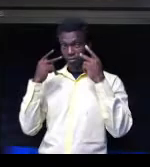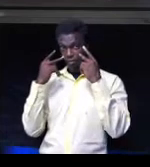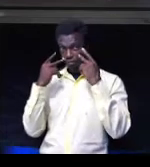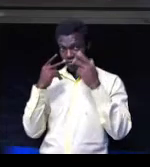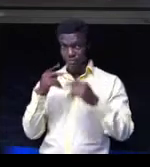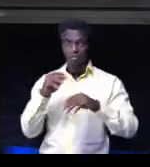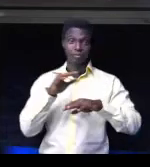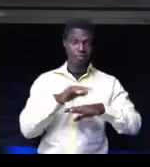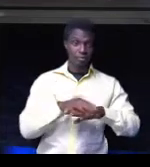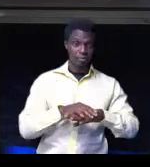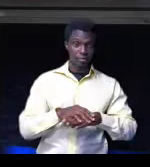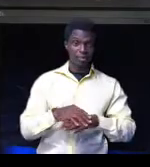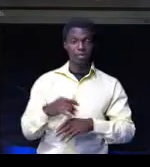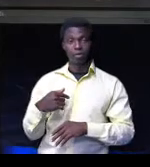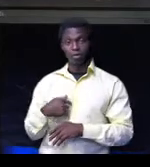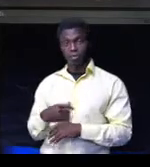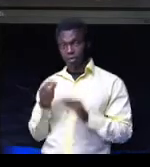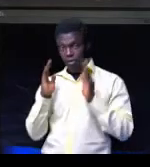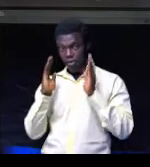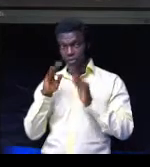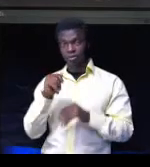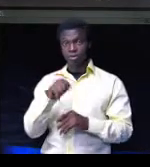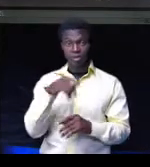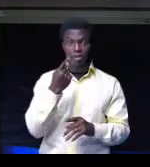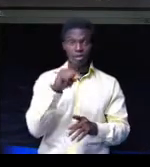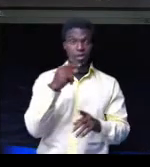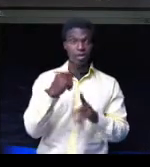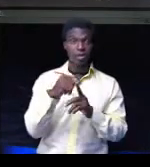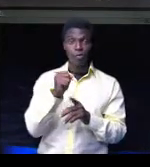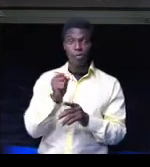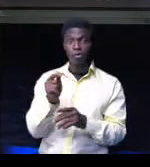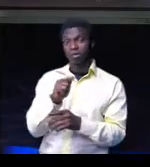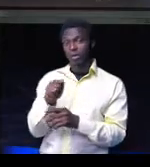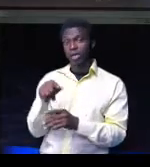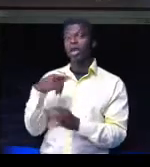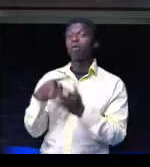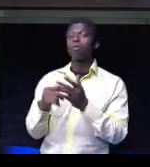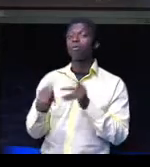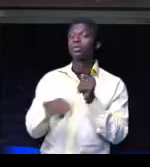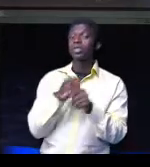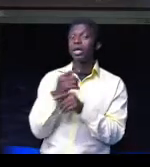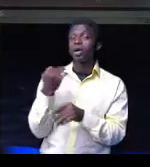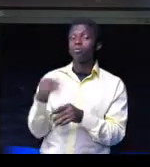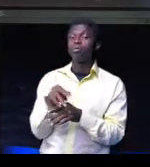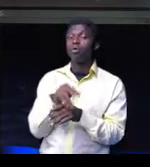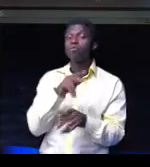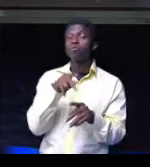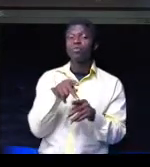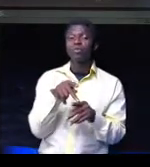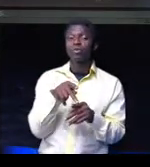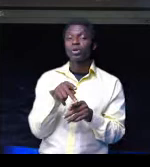Eyes on me. Yes. The words on the line. What type of pronoun